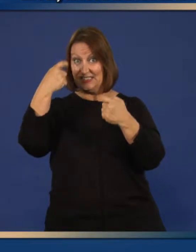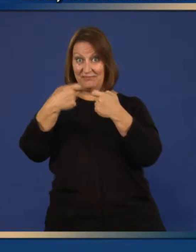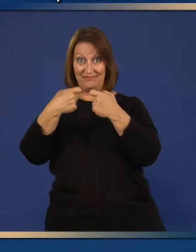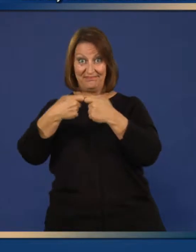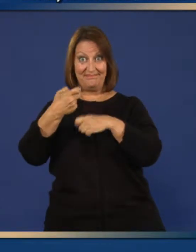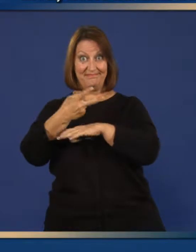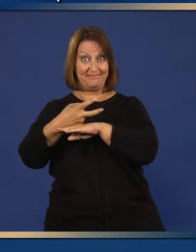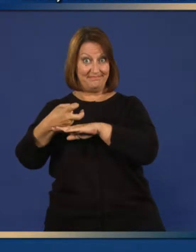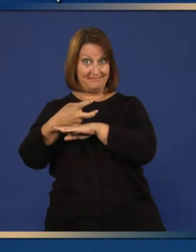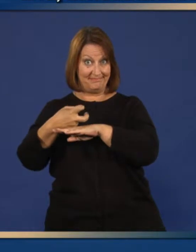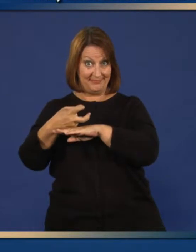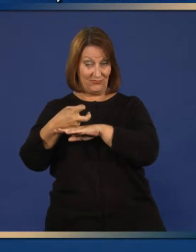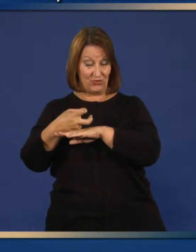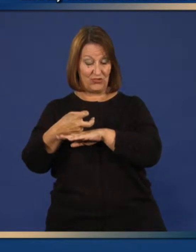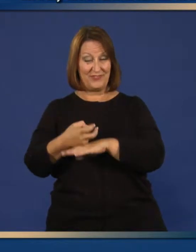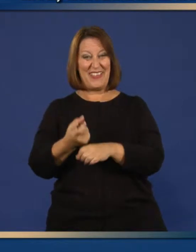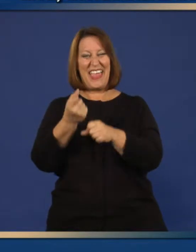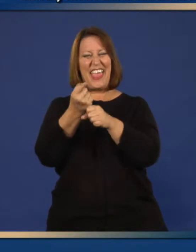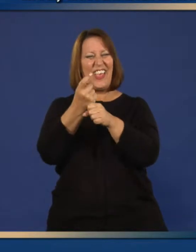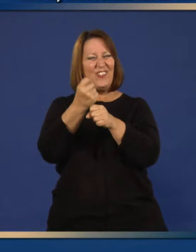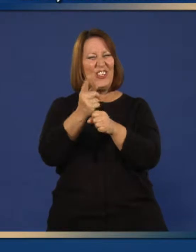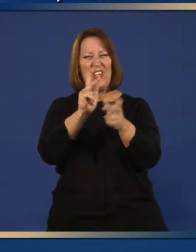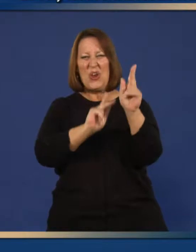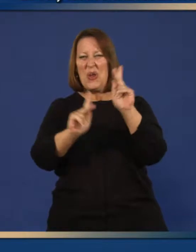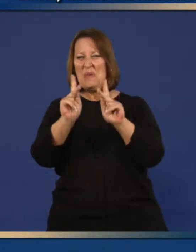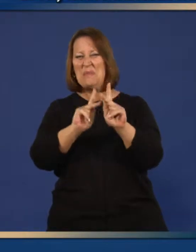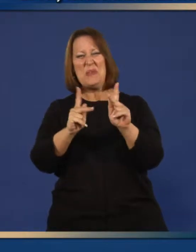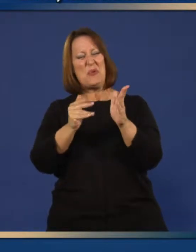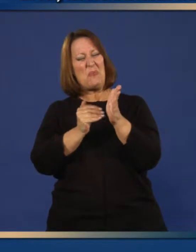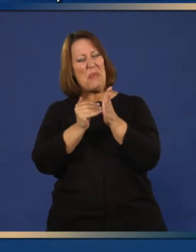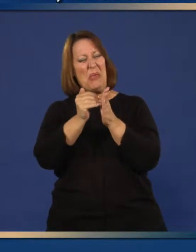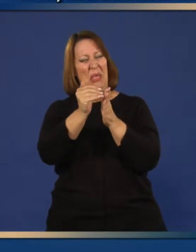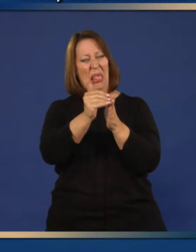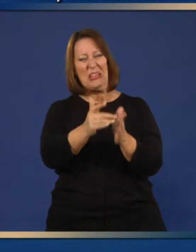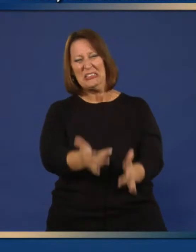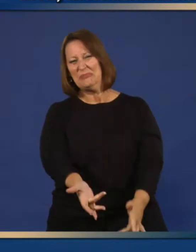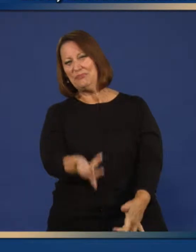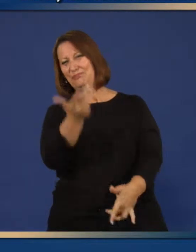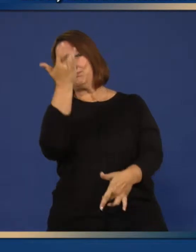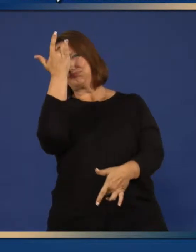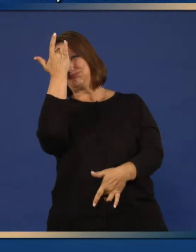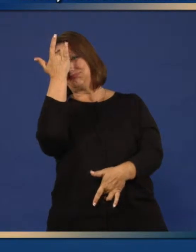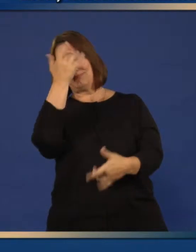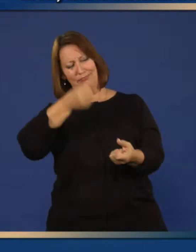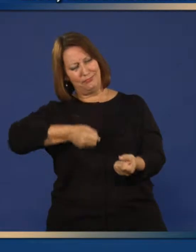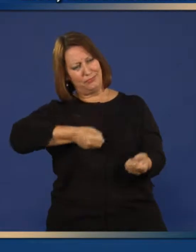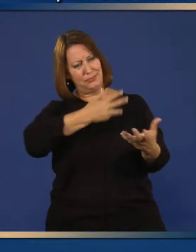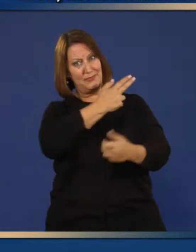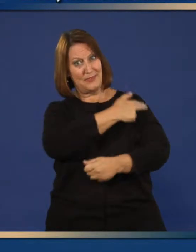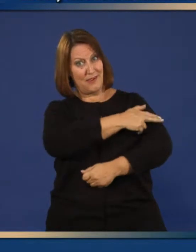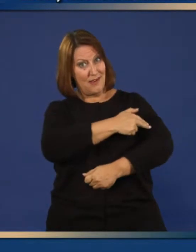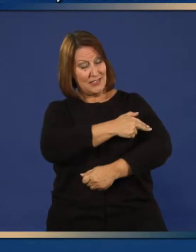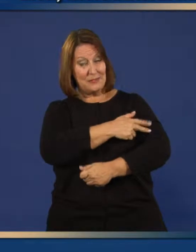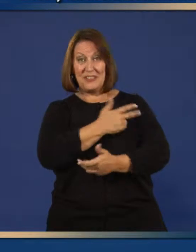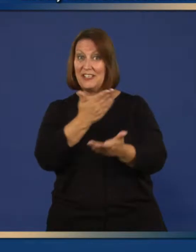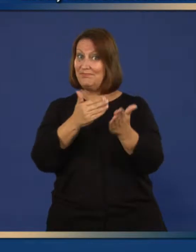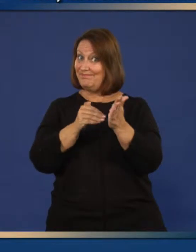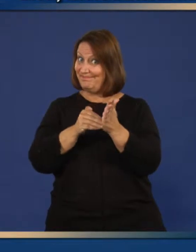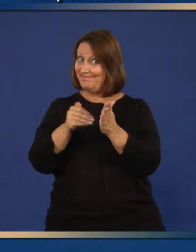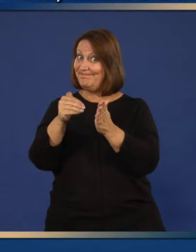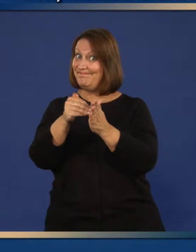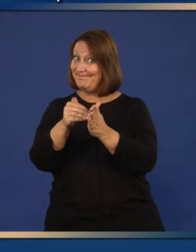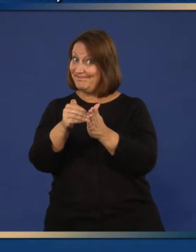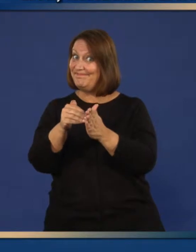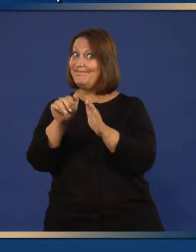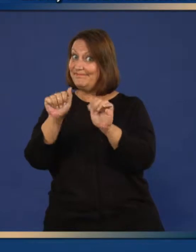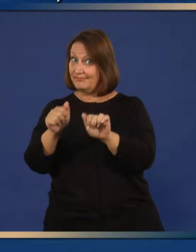Each year, thousands of people die from seasonal influenza, and even more require hospitalization.